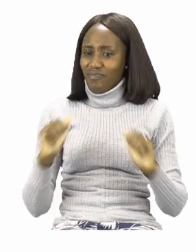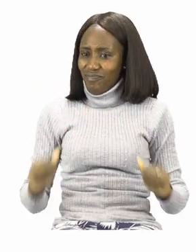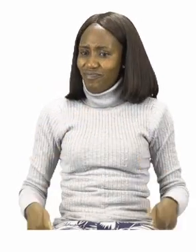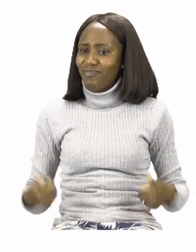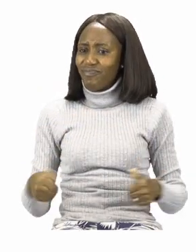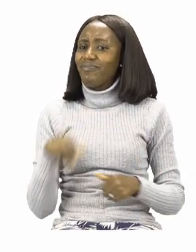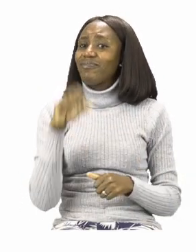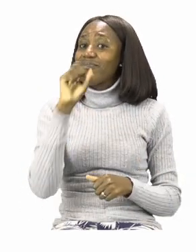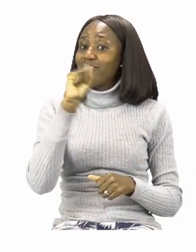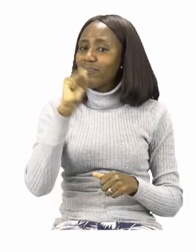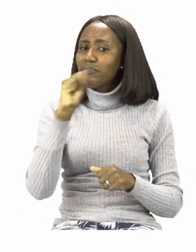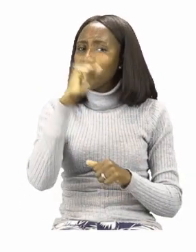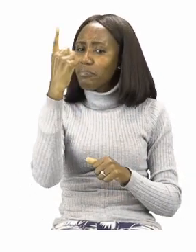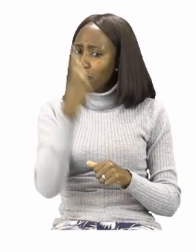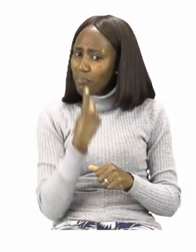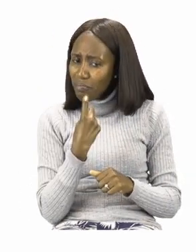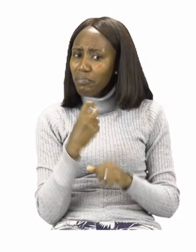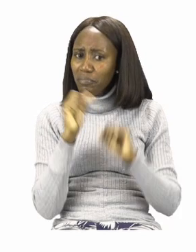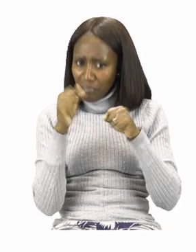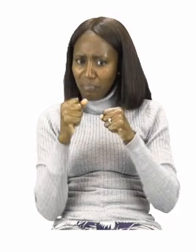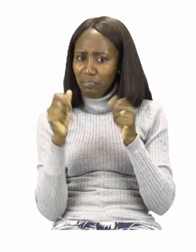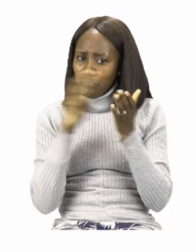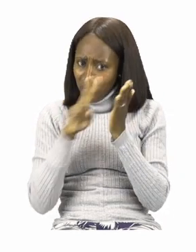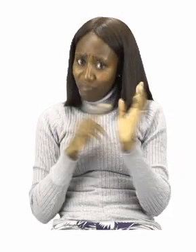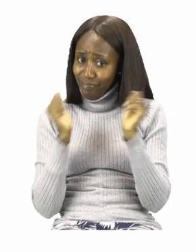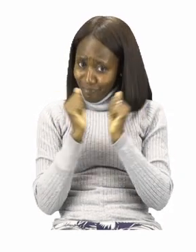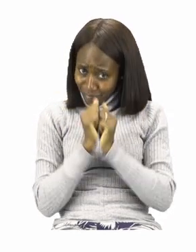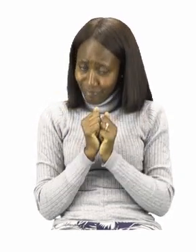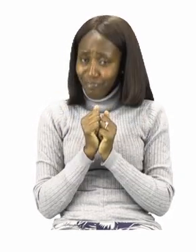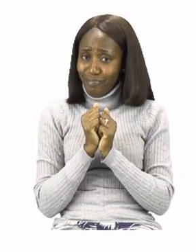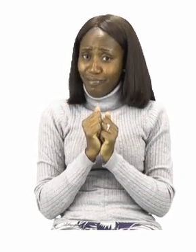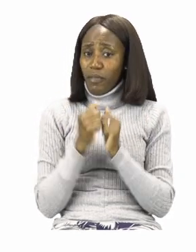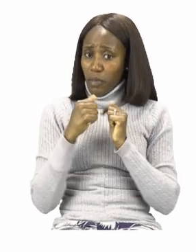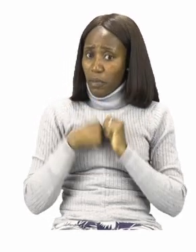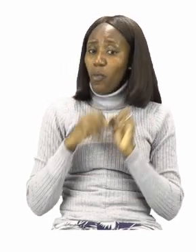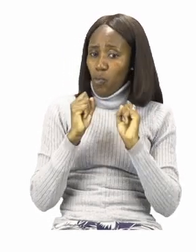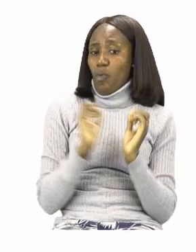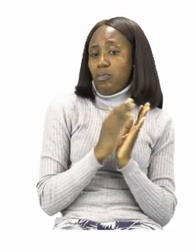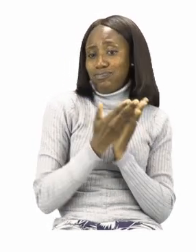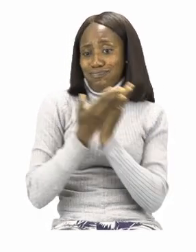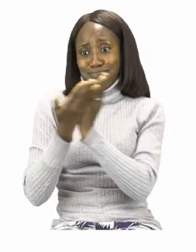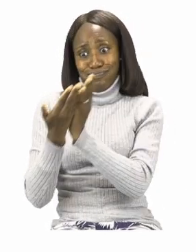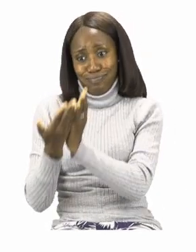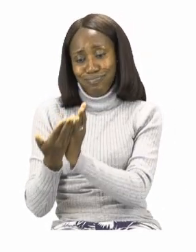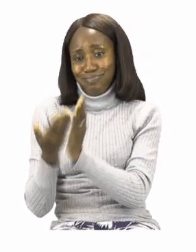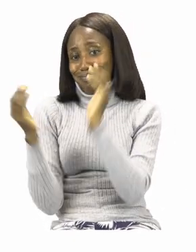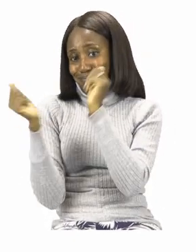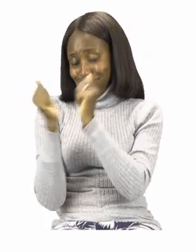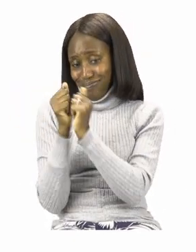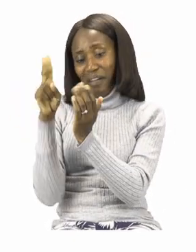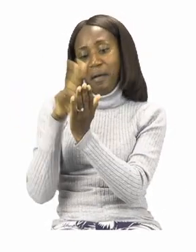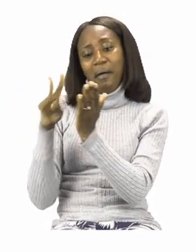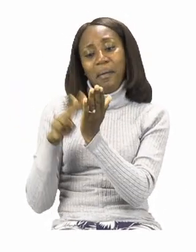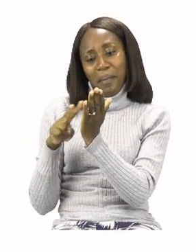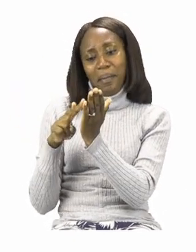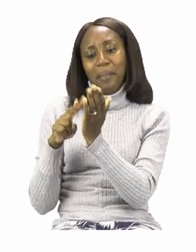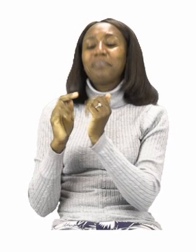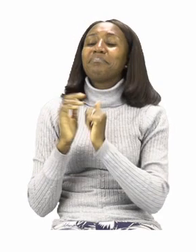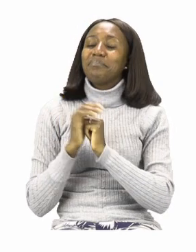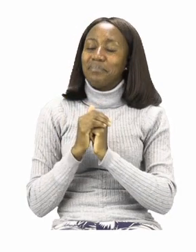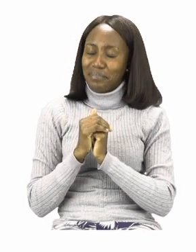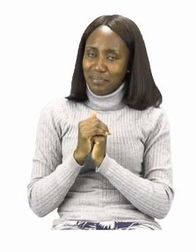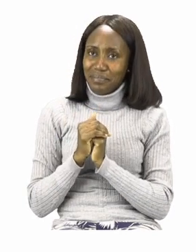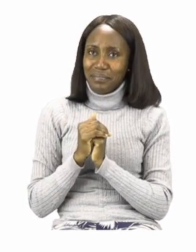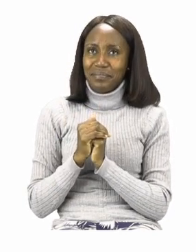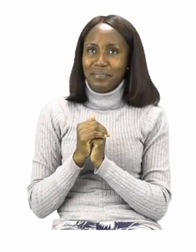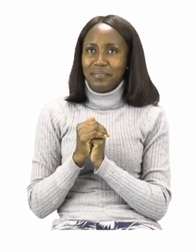if he can read with me. I share the book with Sam. Together we